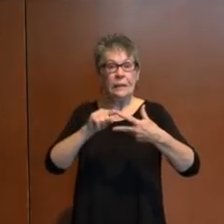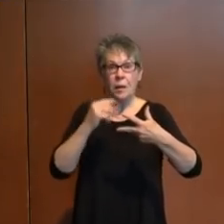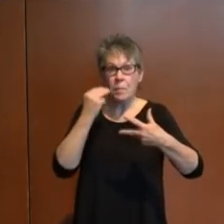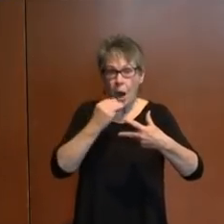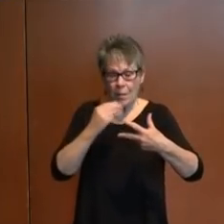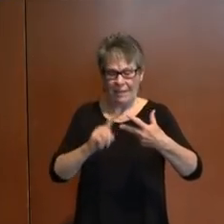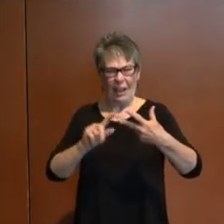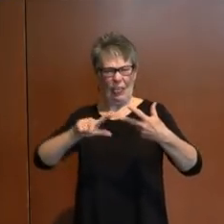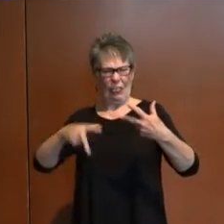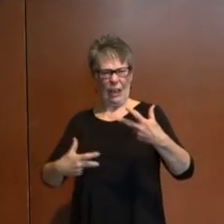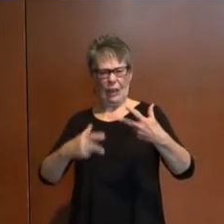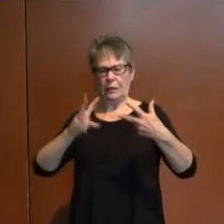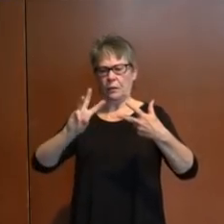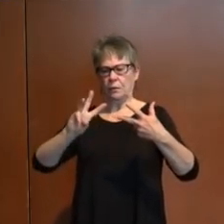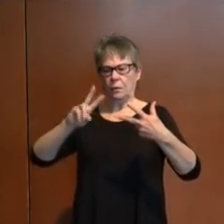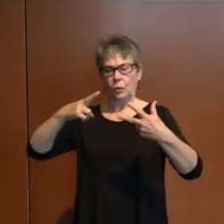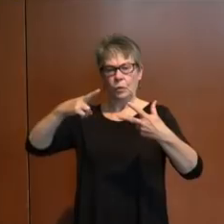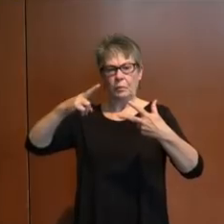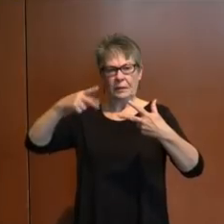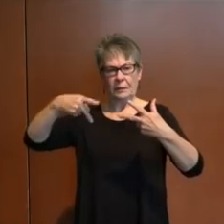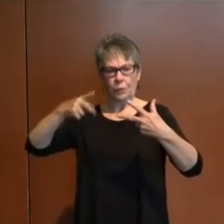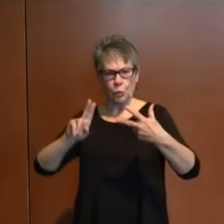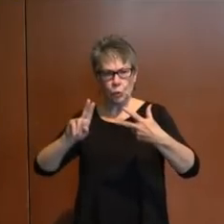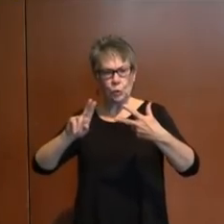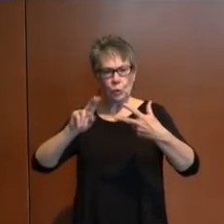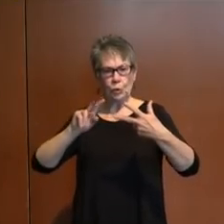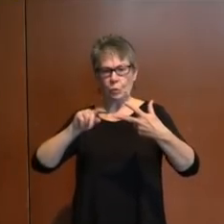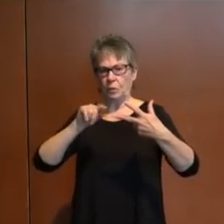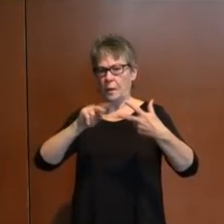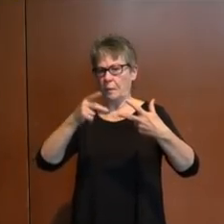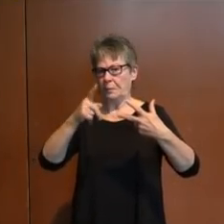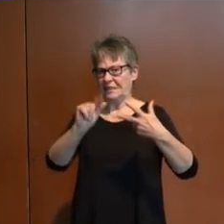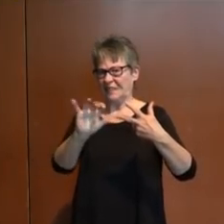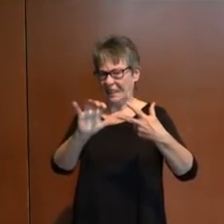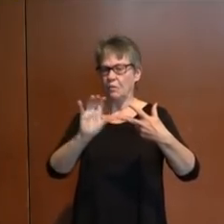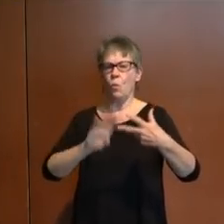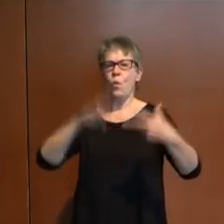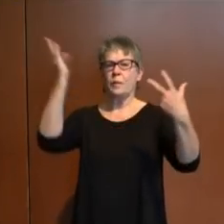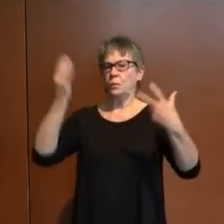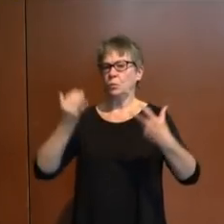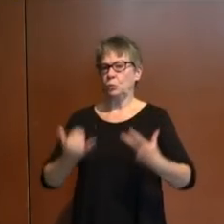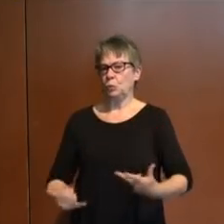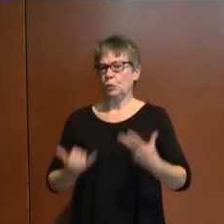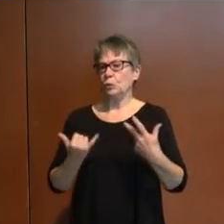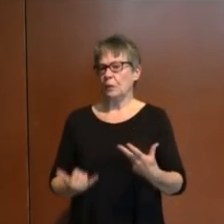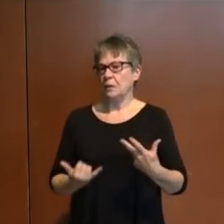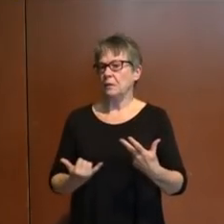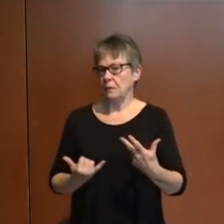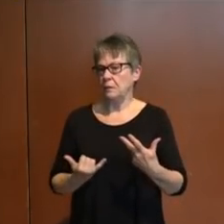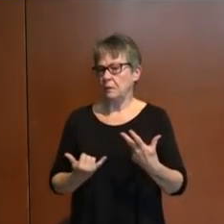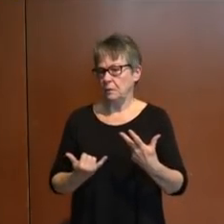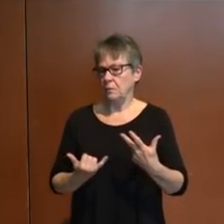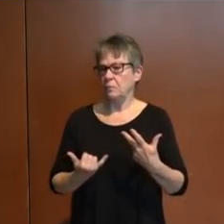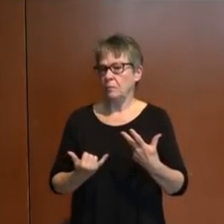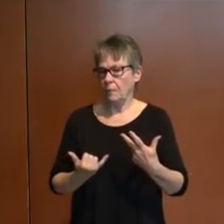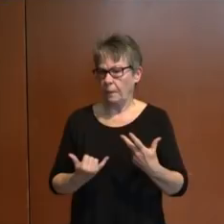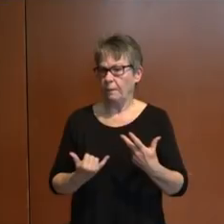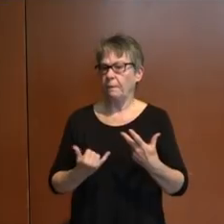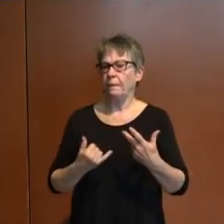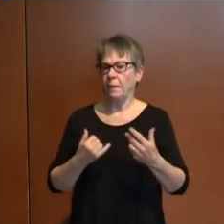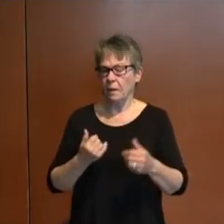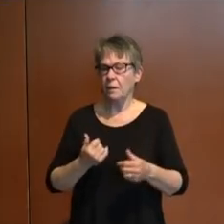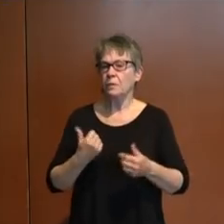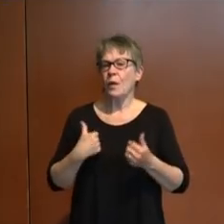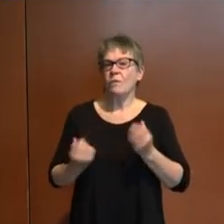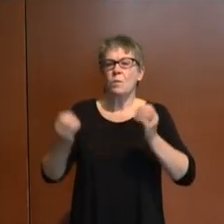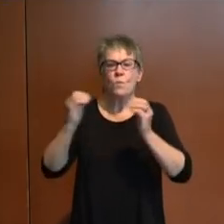the experts can manage the virus and also predict where it is that we're headed.